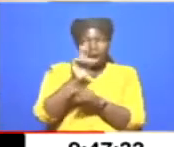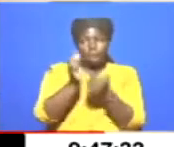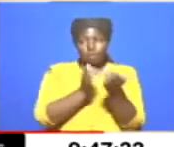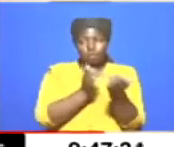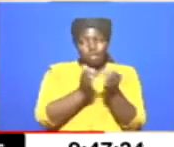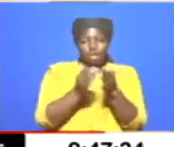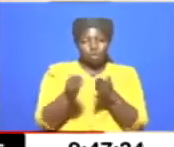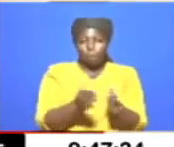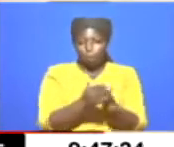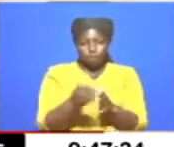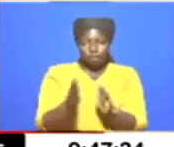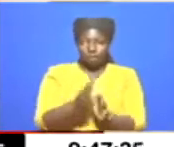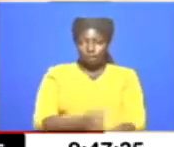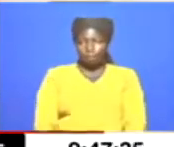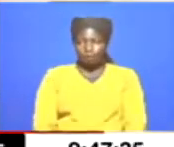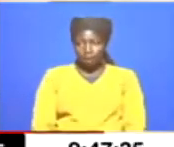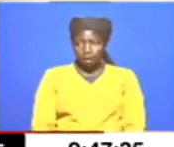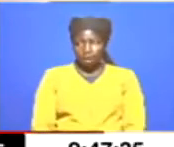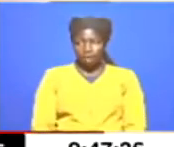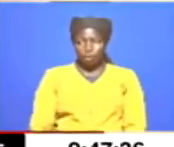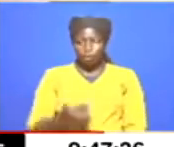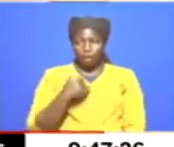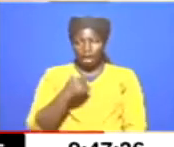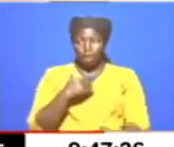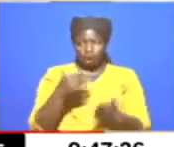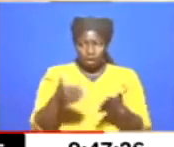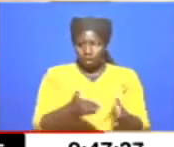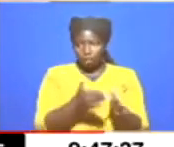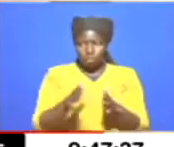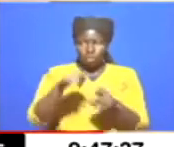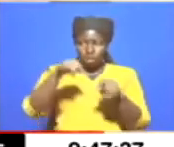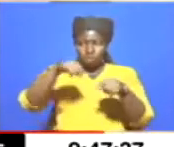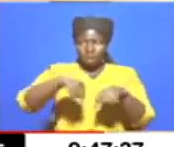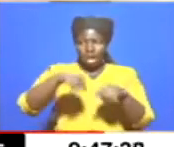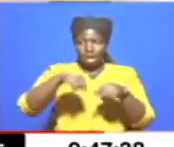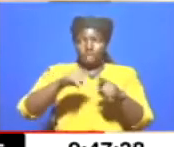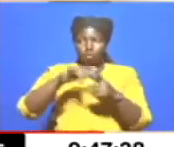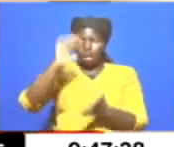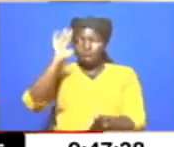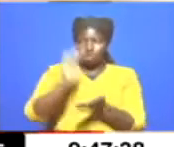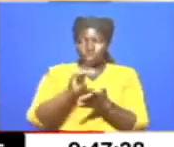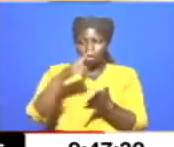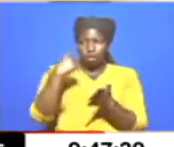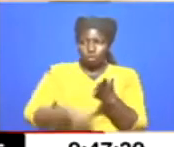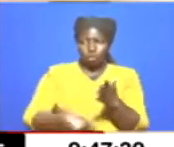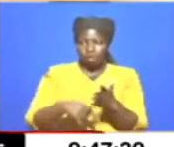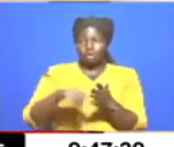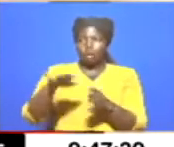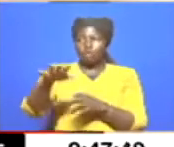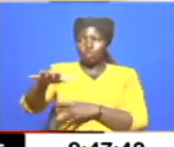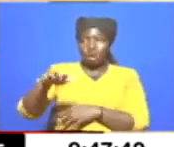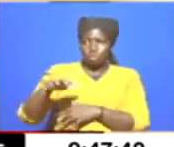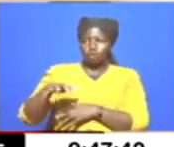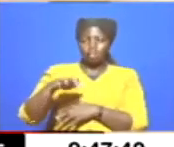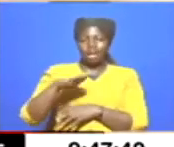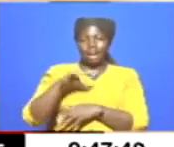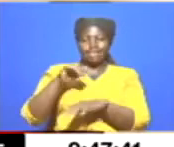a profound opportunity here today to reduce the cost and time of transportation throughout East